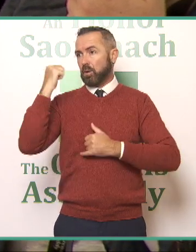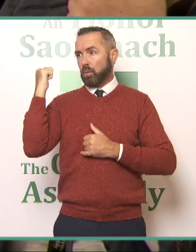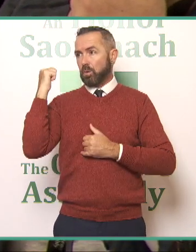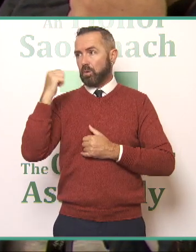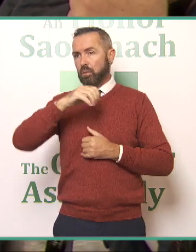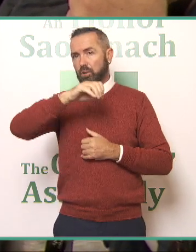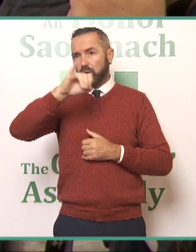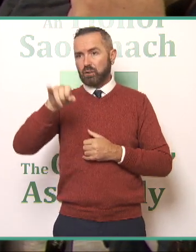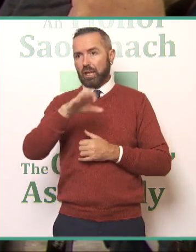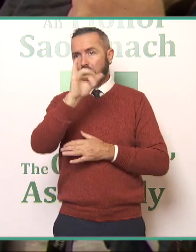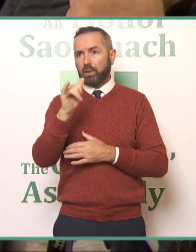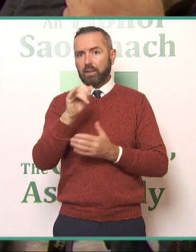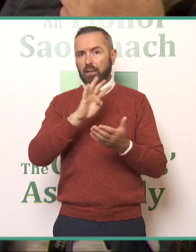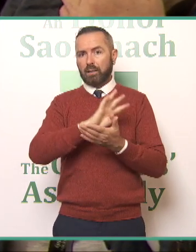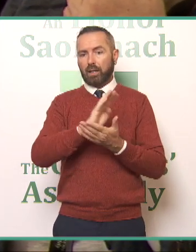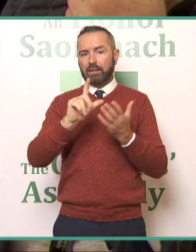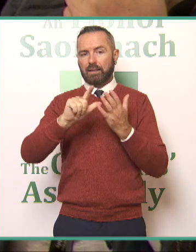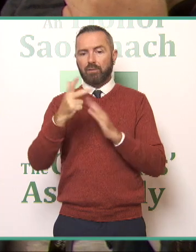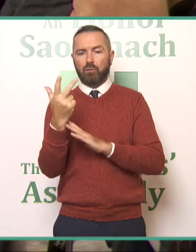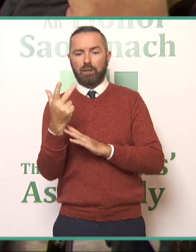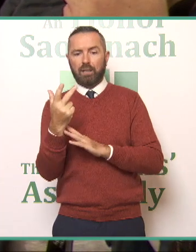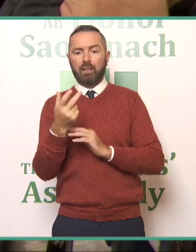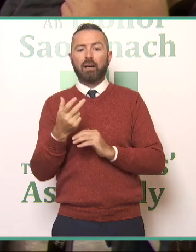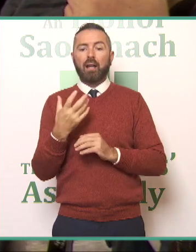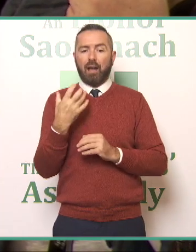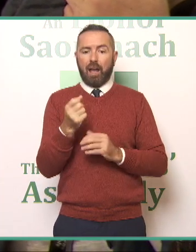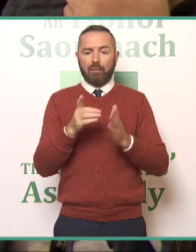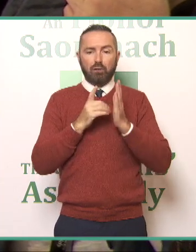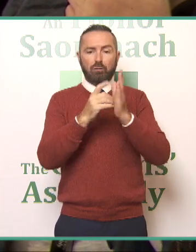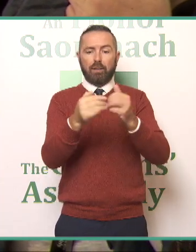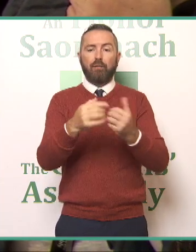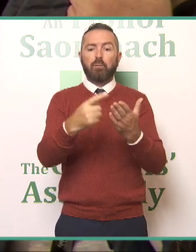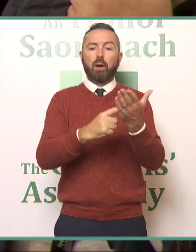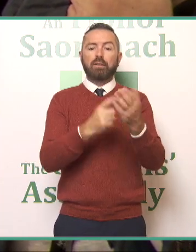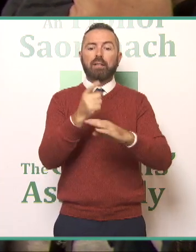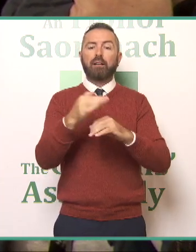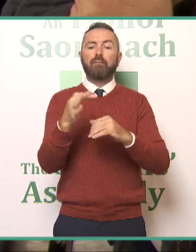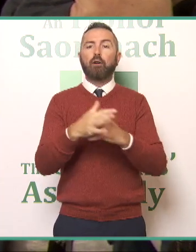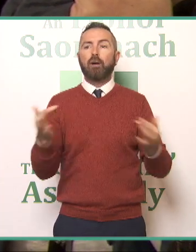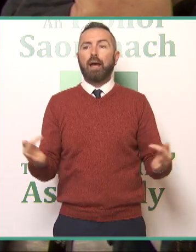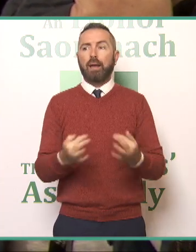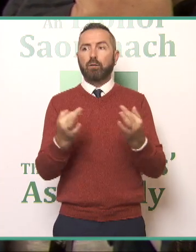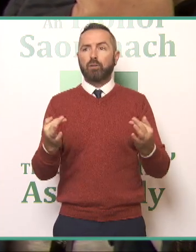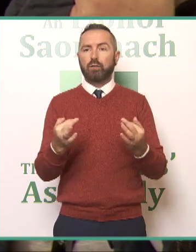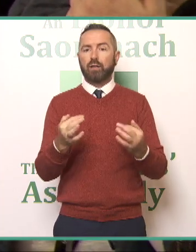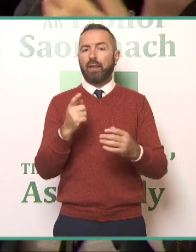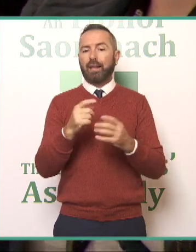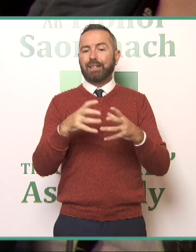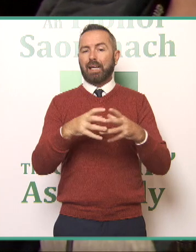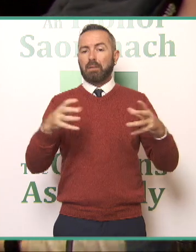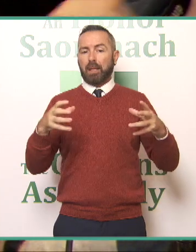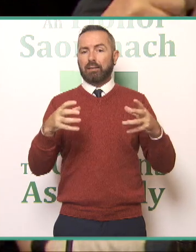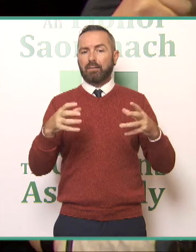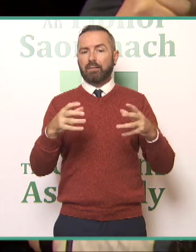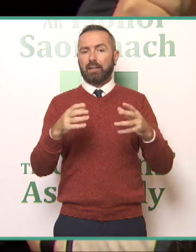January 1973, next January it'll be 50 years, there was a direction of policy for agriculture which was expansion,